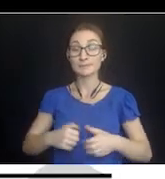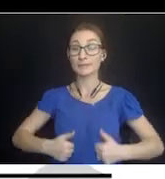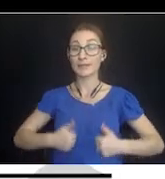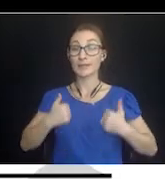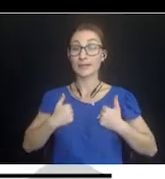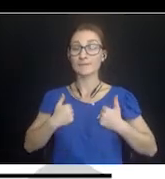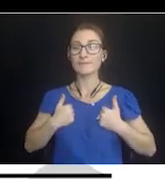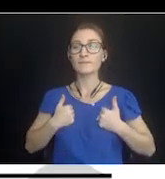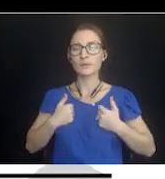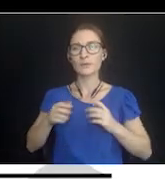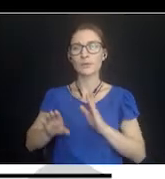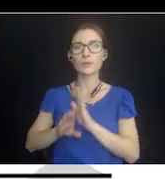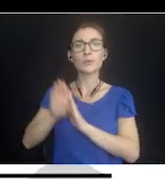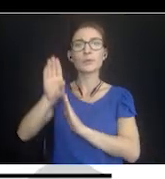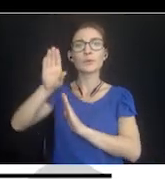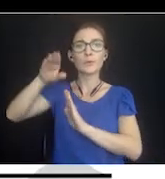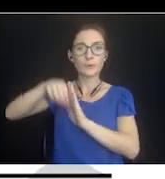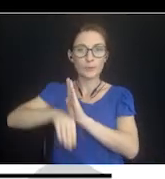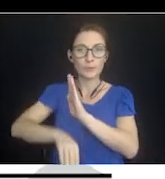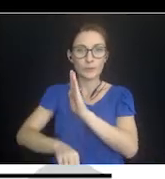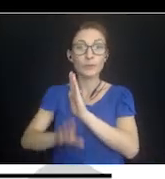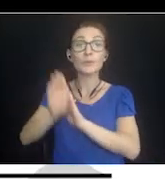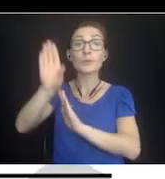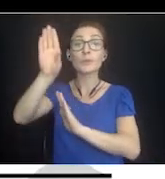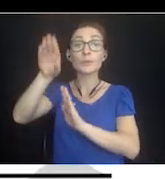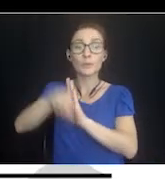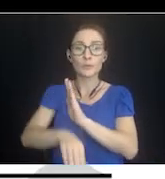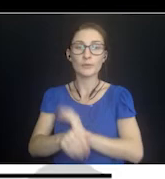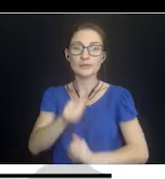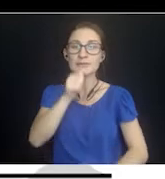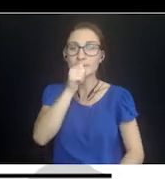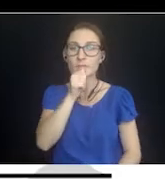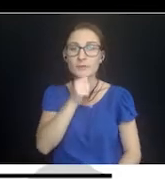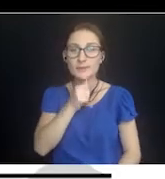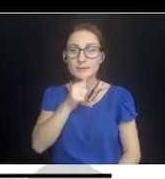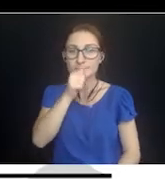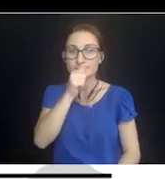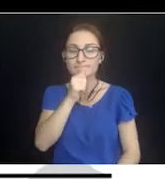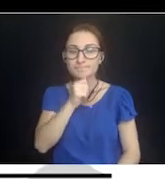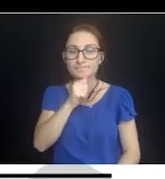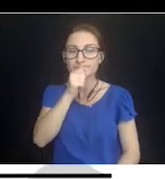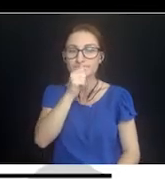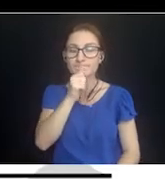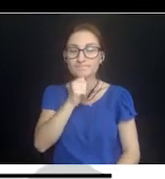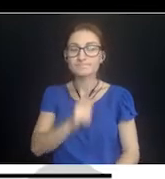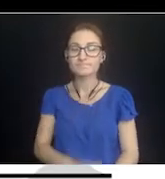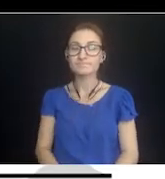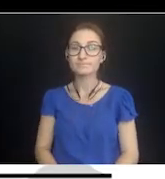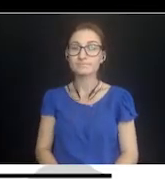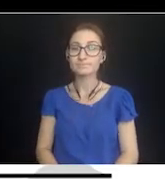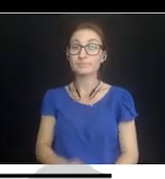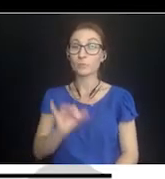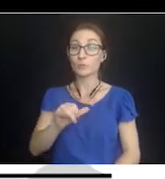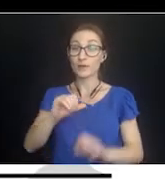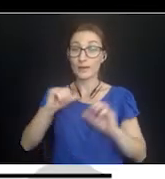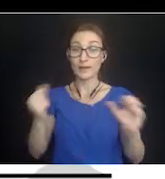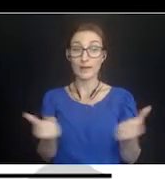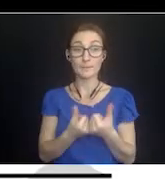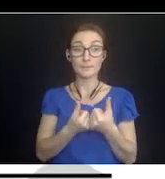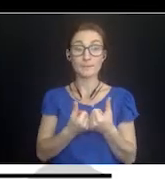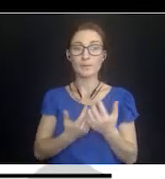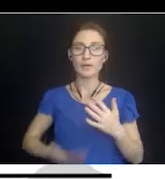The point being that life is a rising tide of suffering